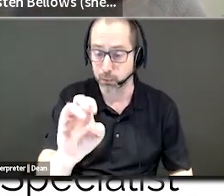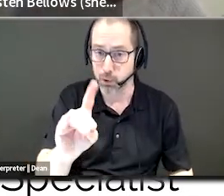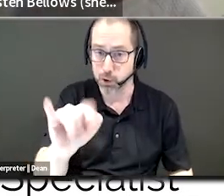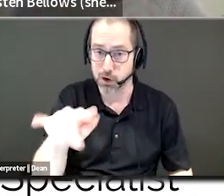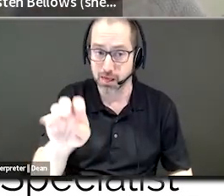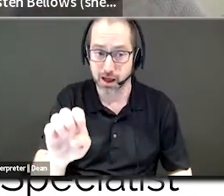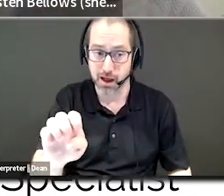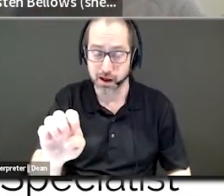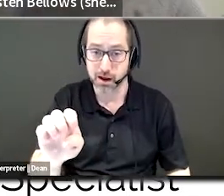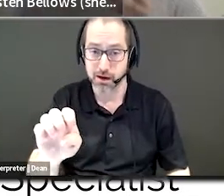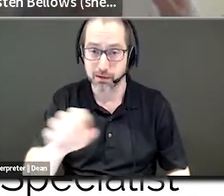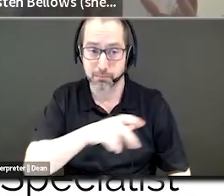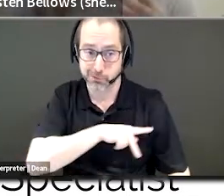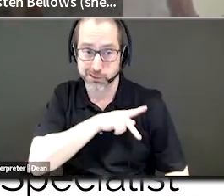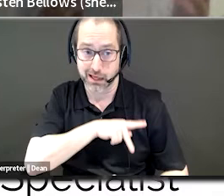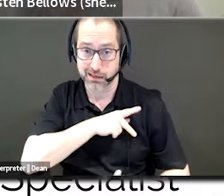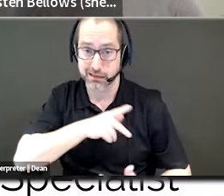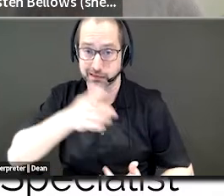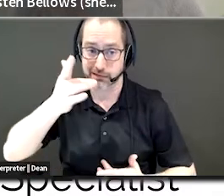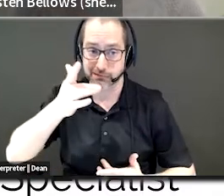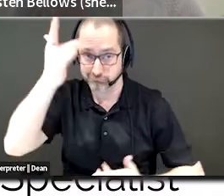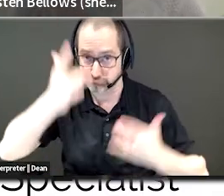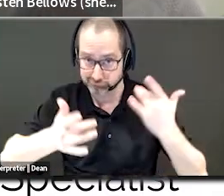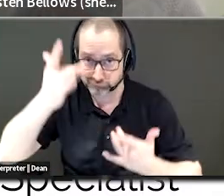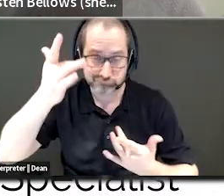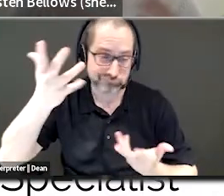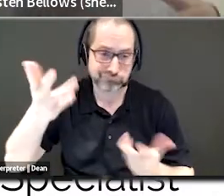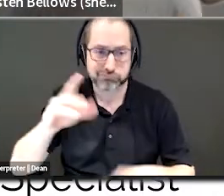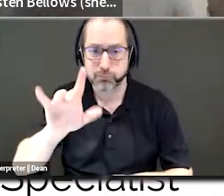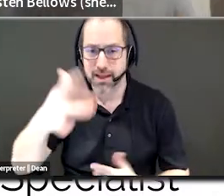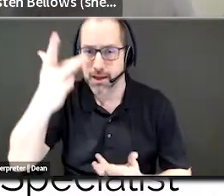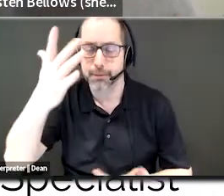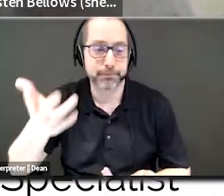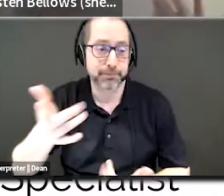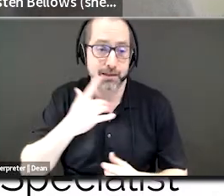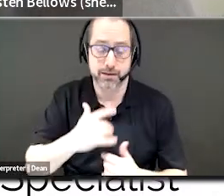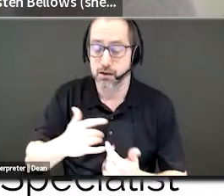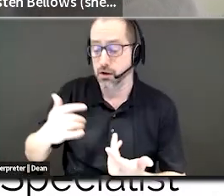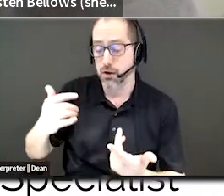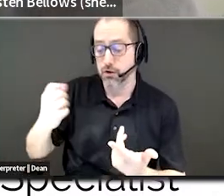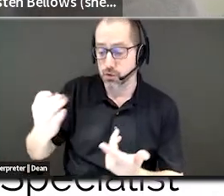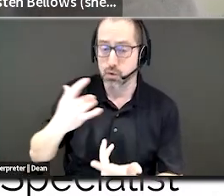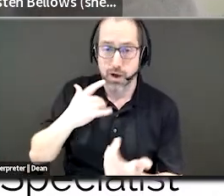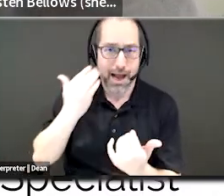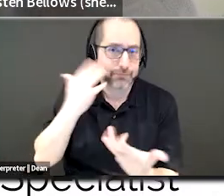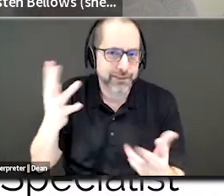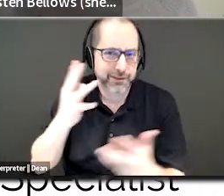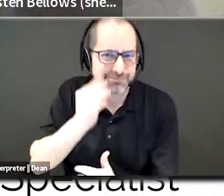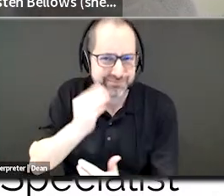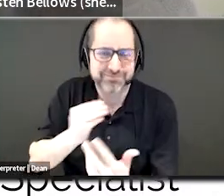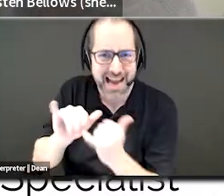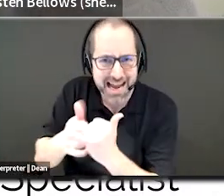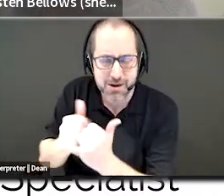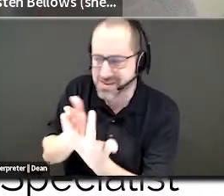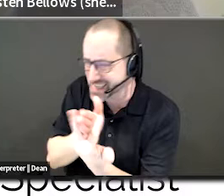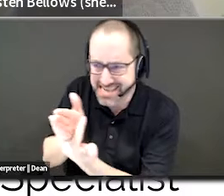looking for a job while also navigating all the mental health stuff and everything that comes with it.